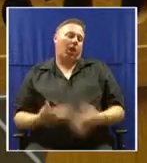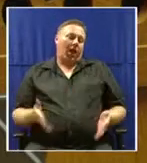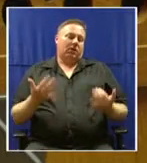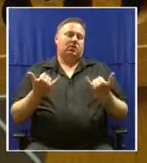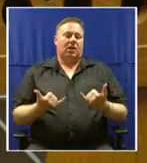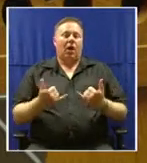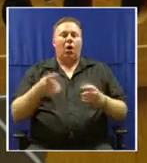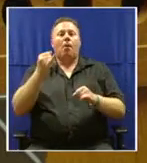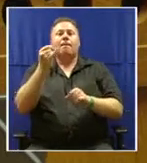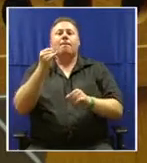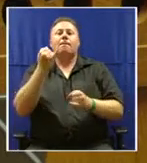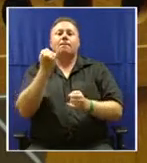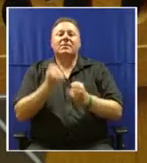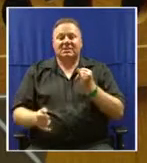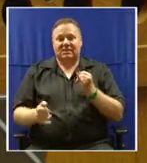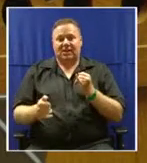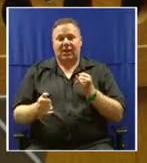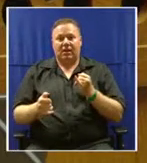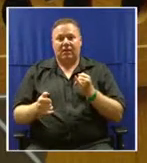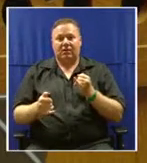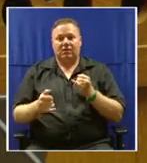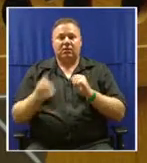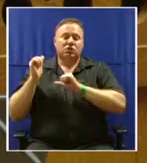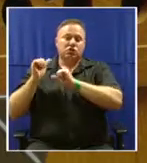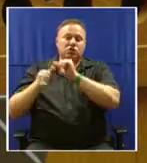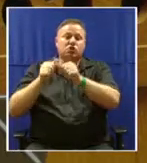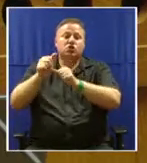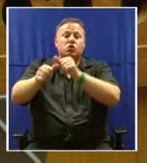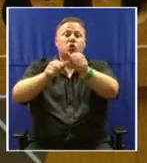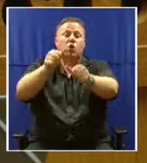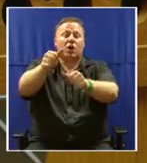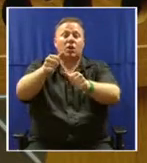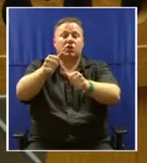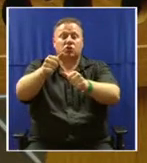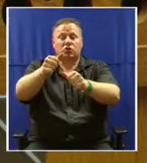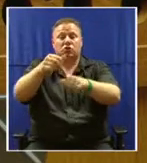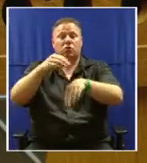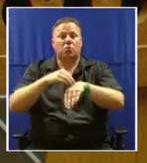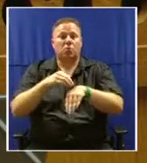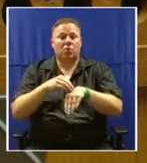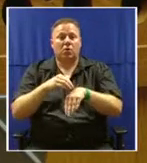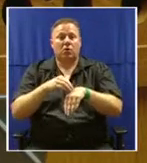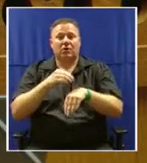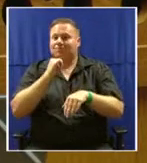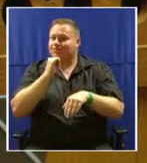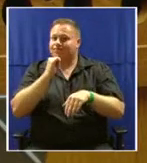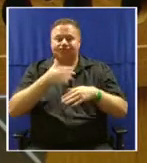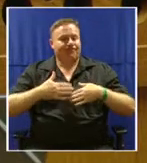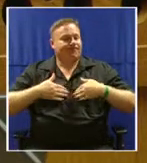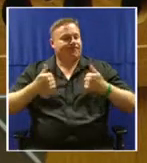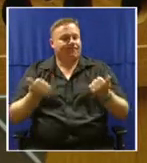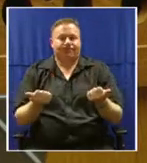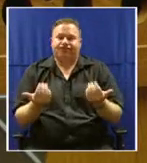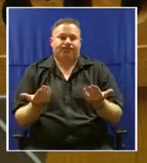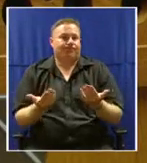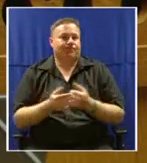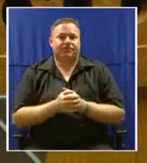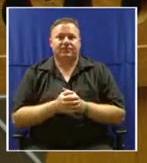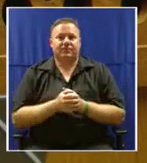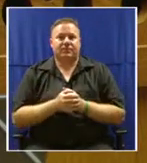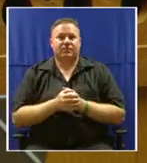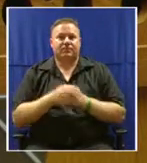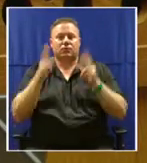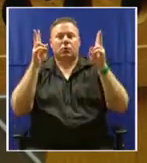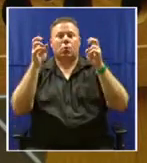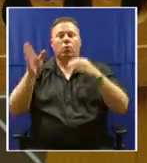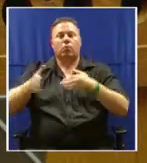a mistake which generations will to come will not be able to forgive." Close